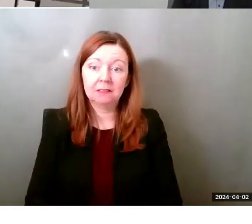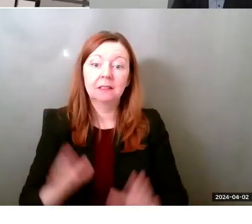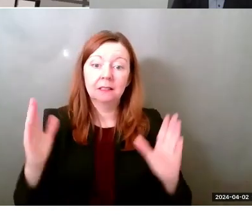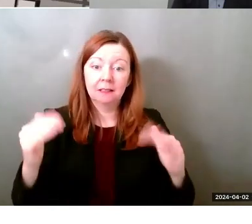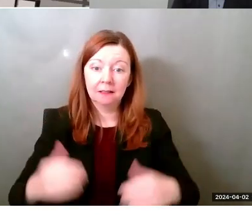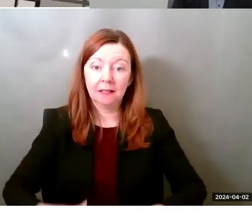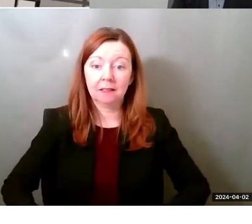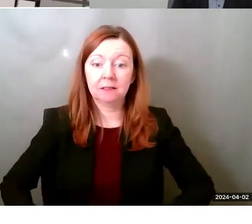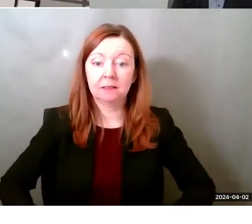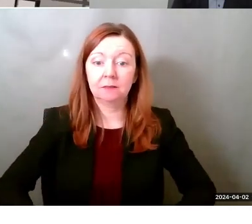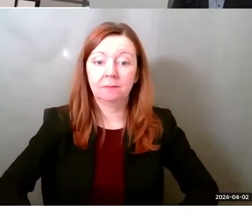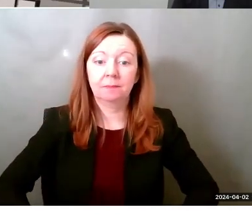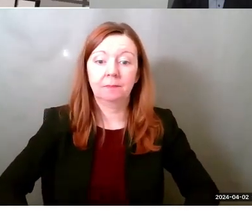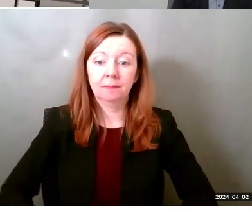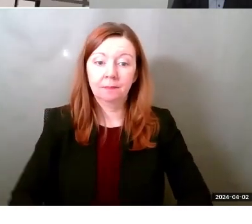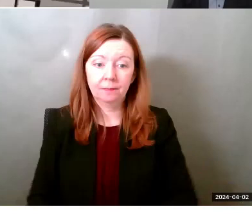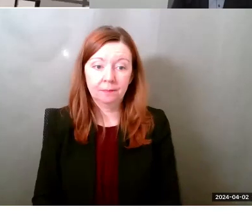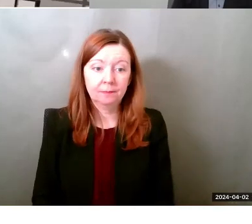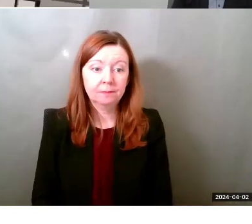slide.